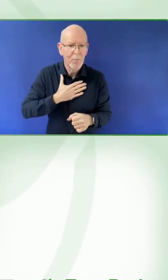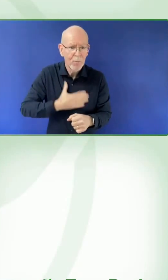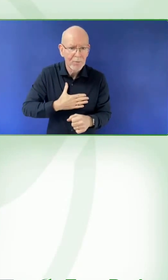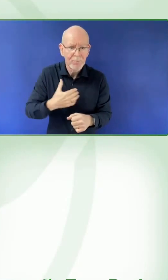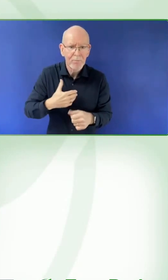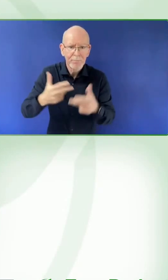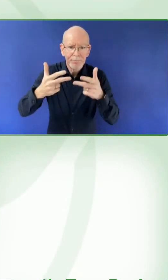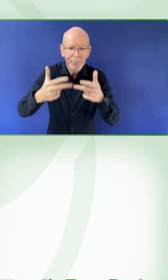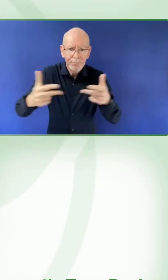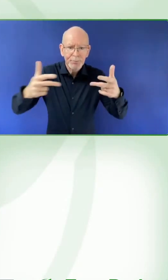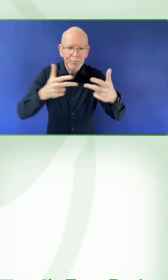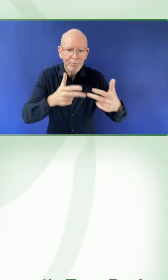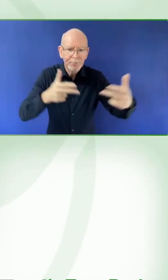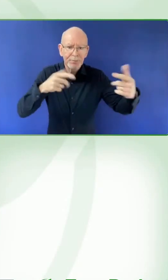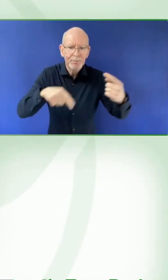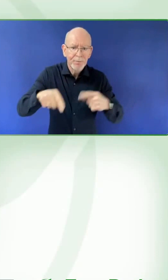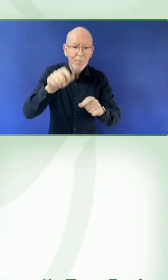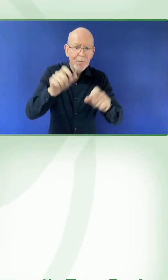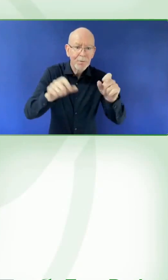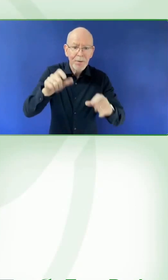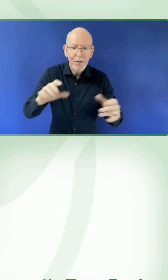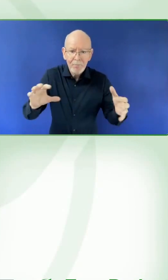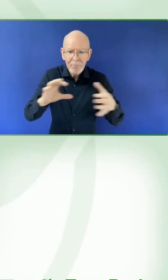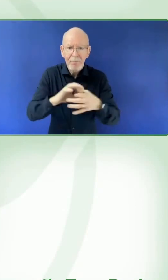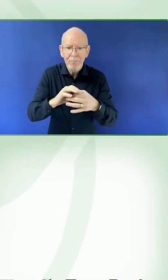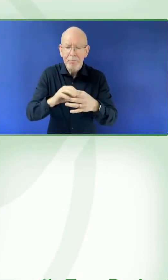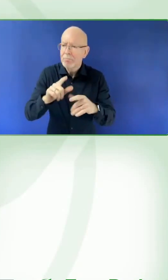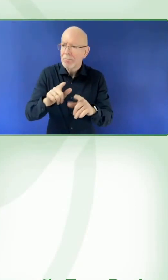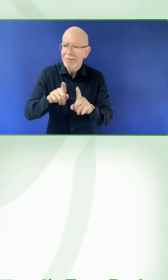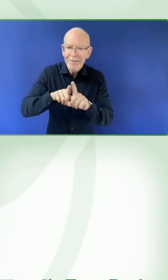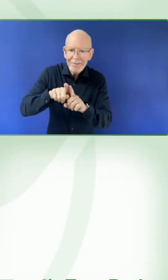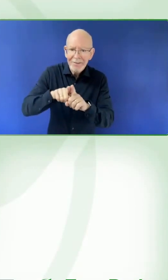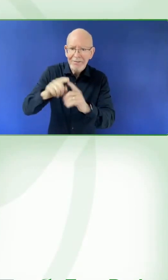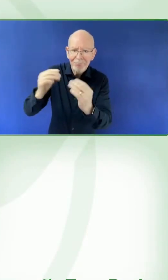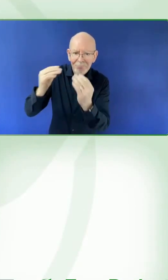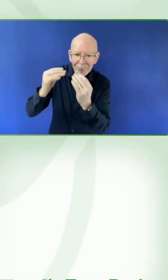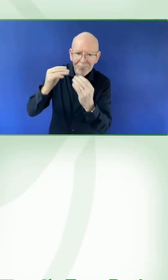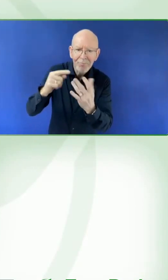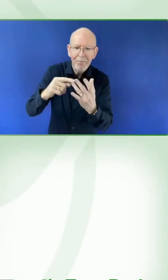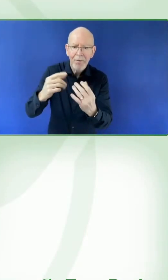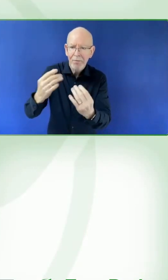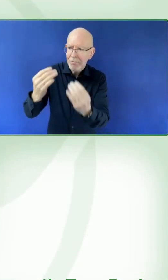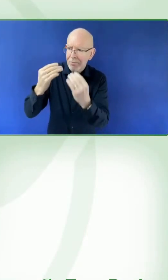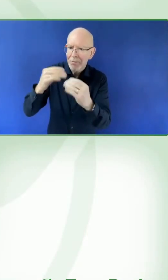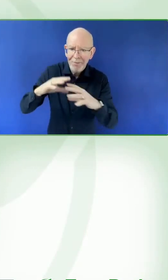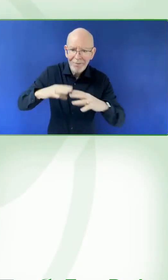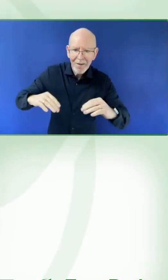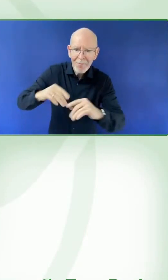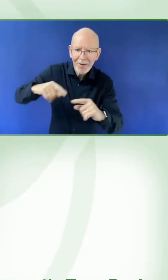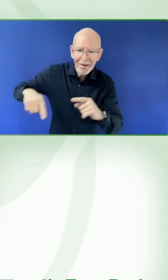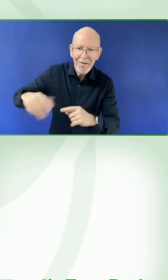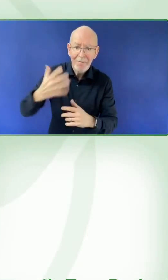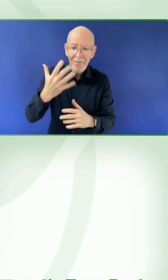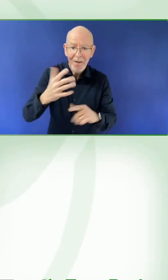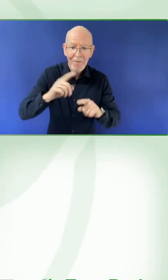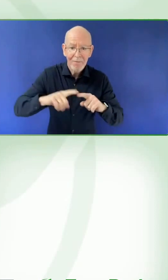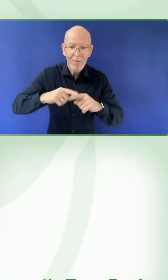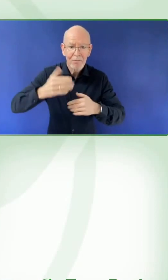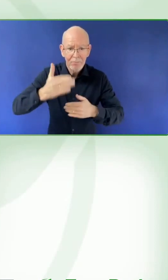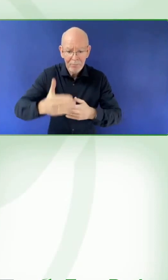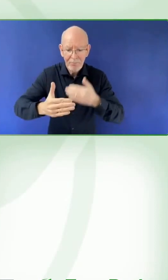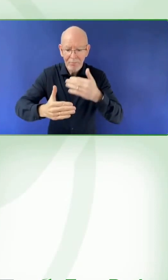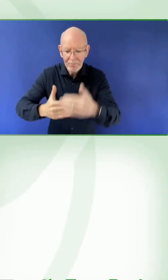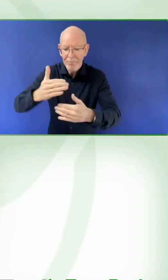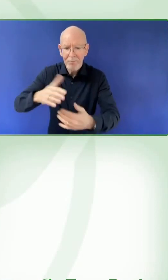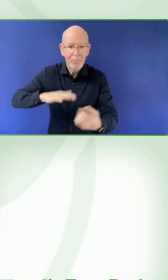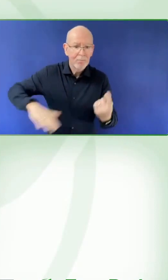health professionals on aspects related to accessible services for people with disabilities, develop and disseminate resources